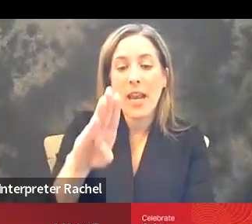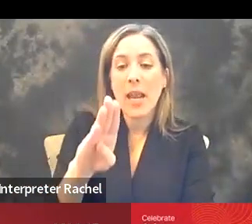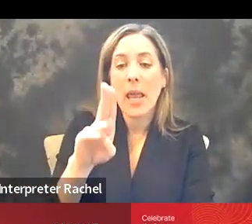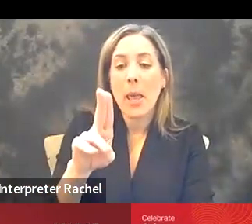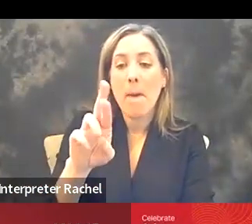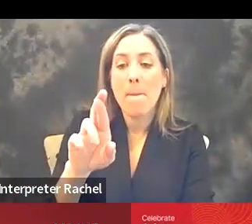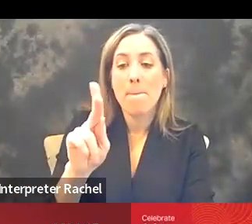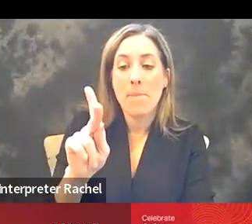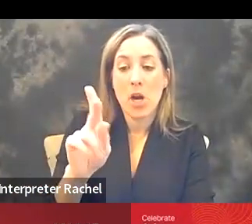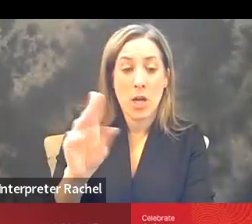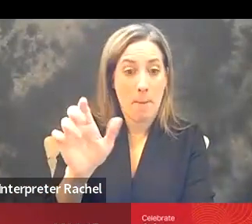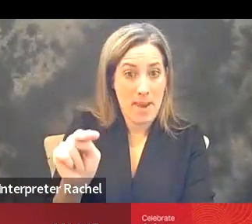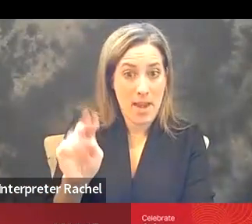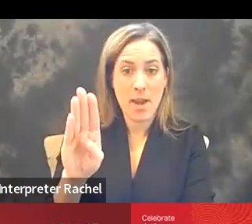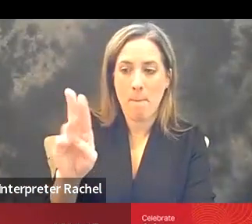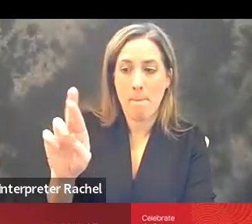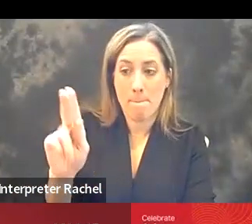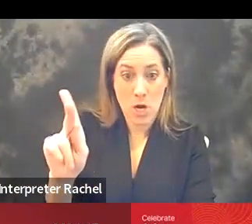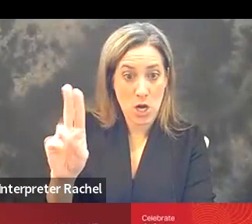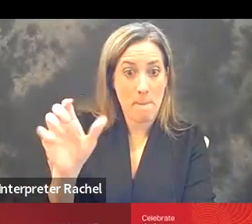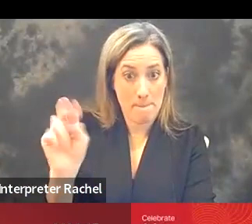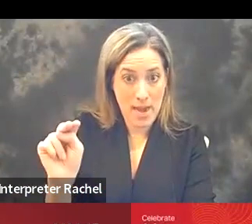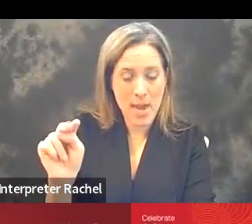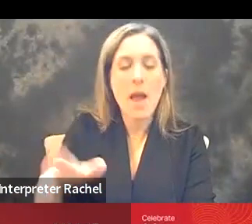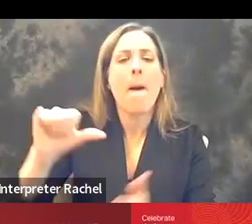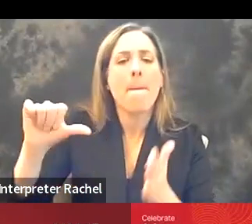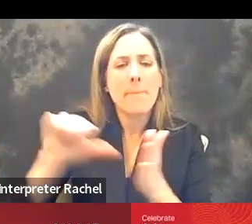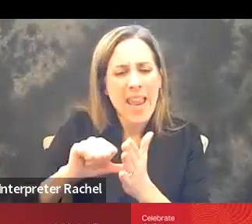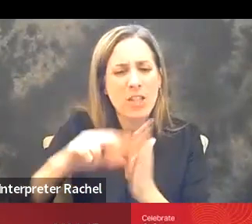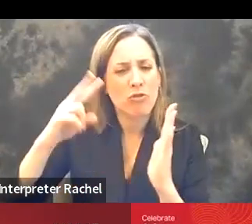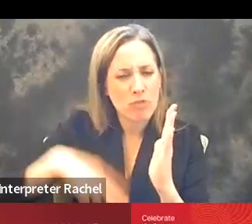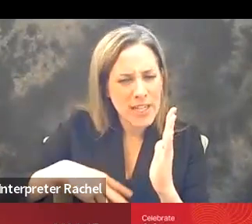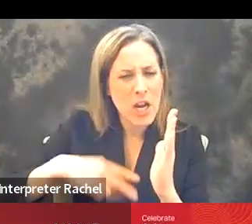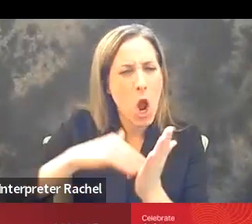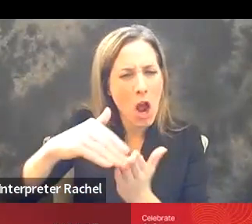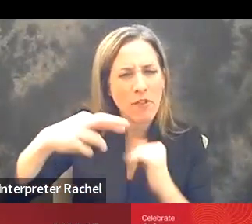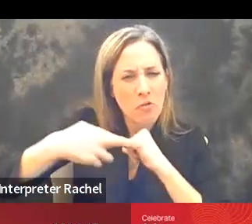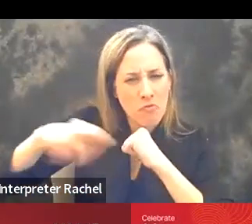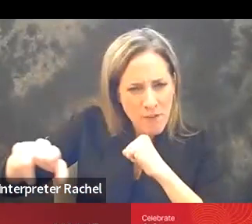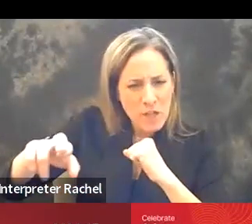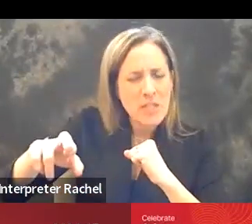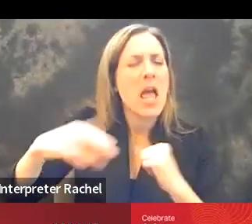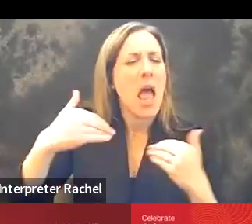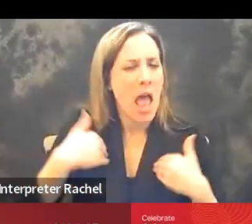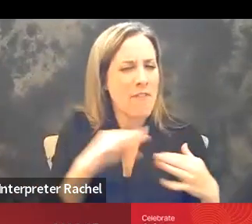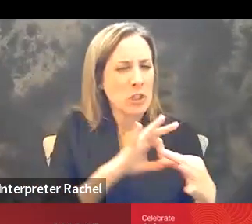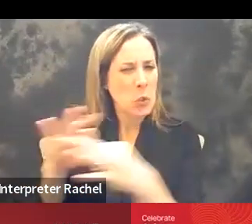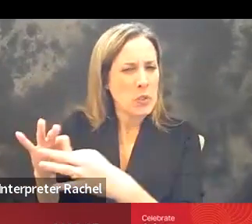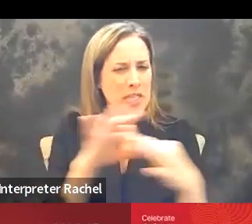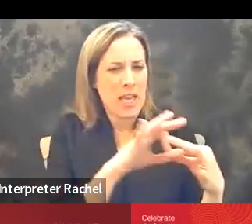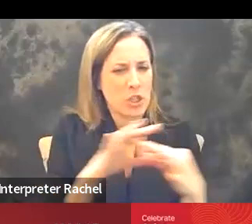there is a paper that we read and reference often that draws some associations